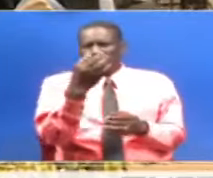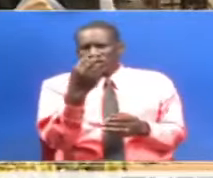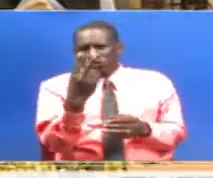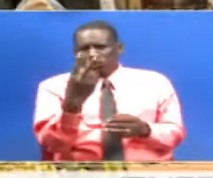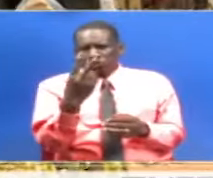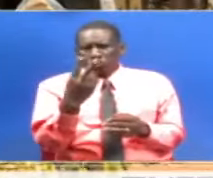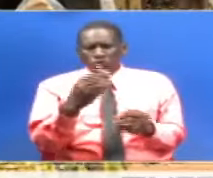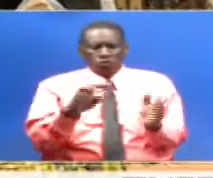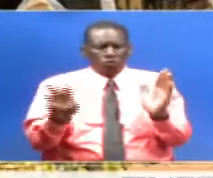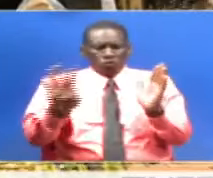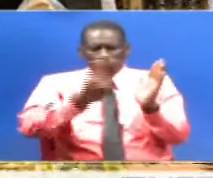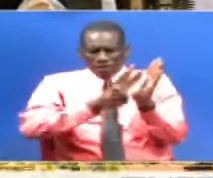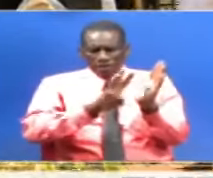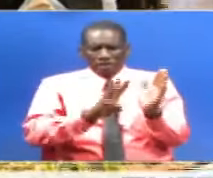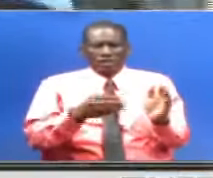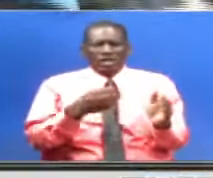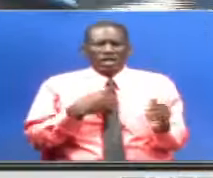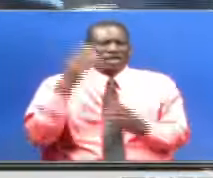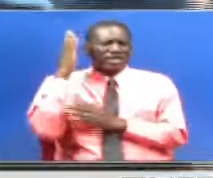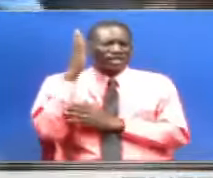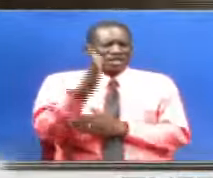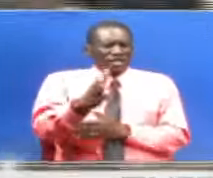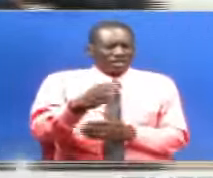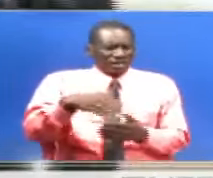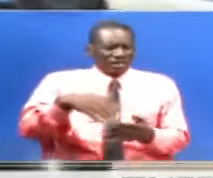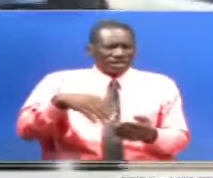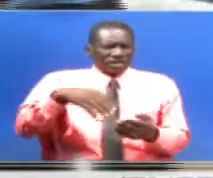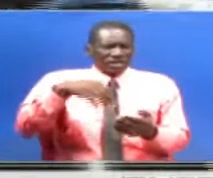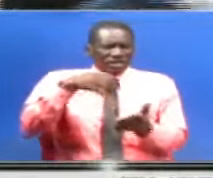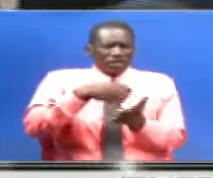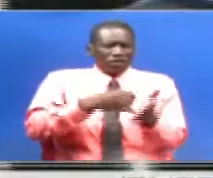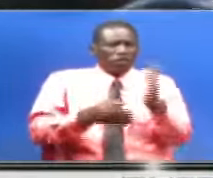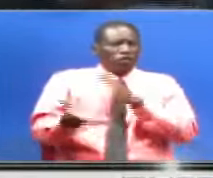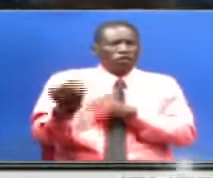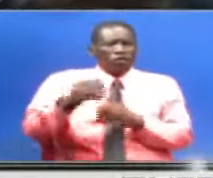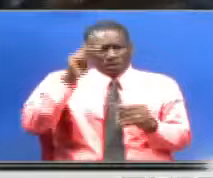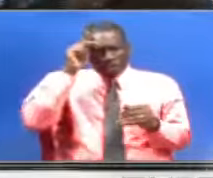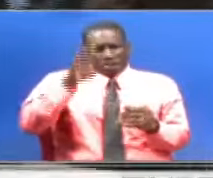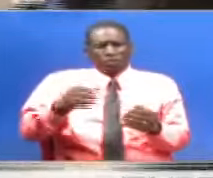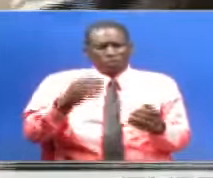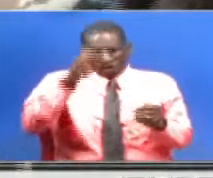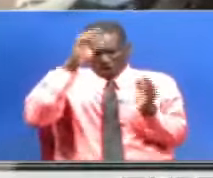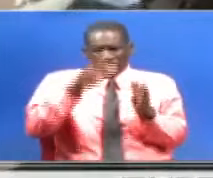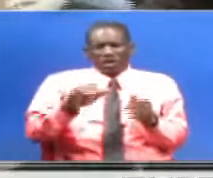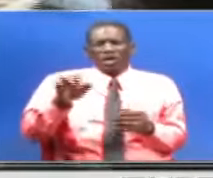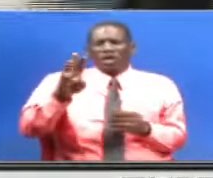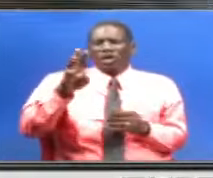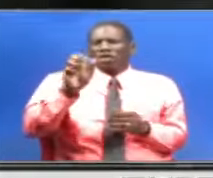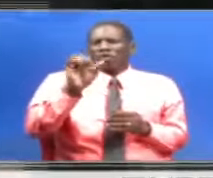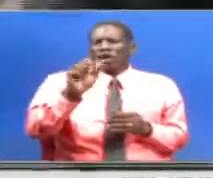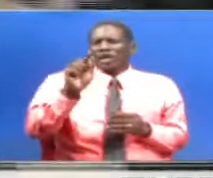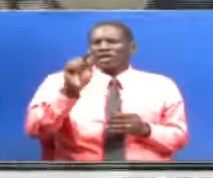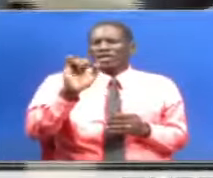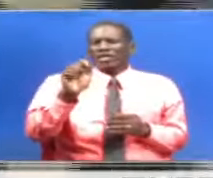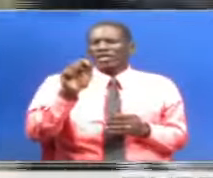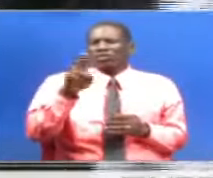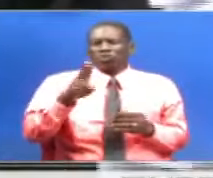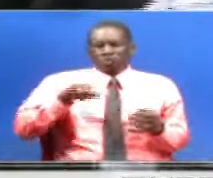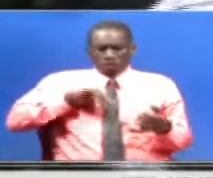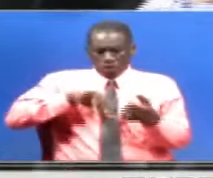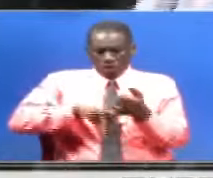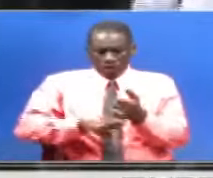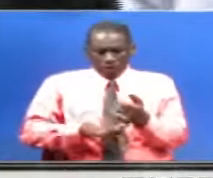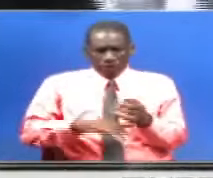prosecution witnesses had directly implicated former Kiambu Governor Ferdinand Waititu, his wife Susan